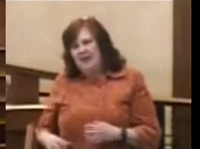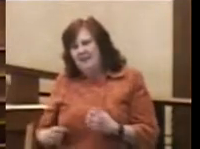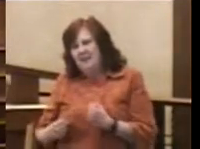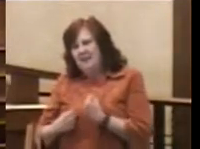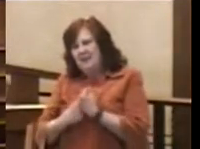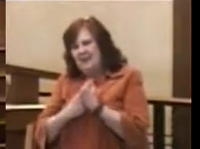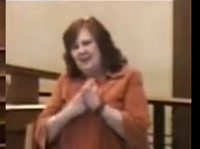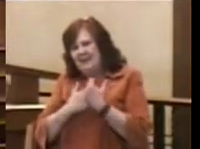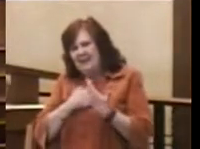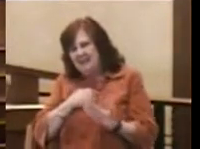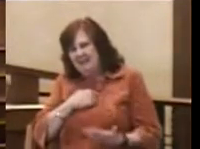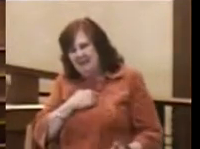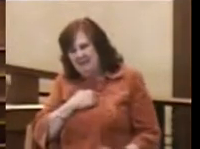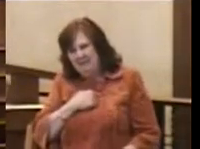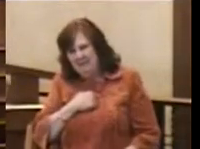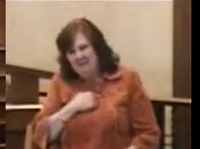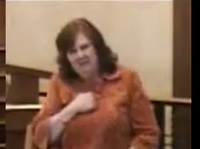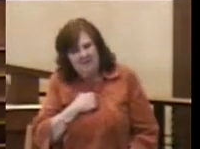strengthens me."